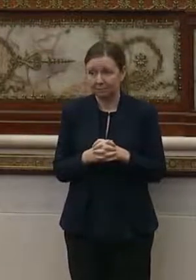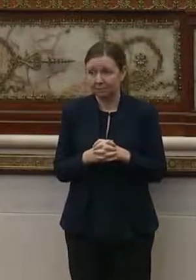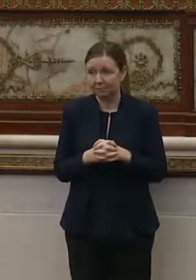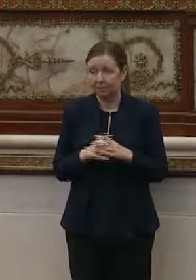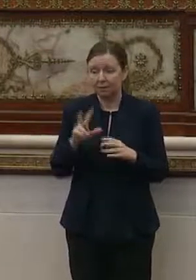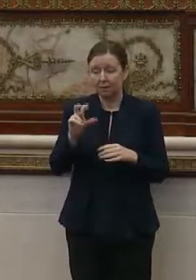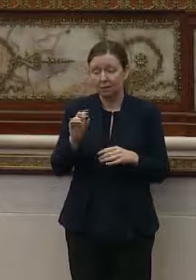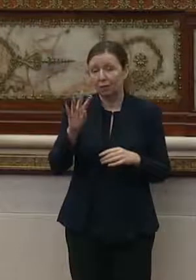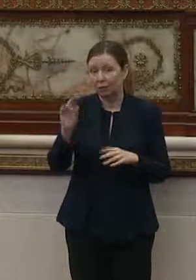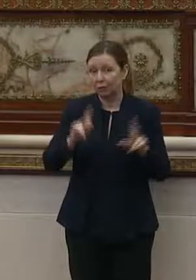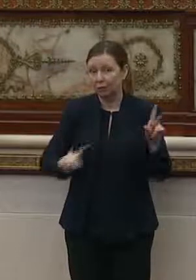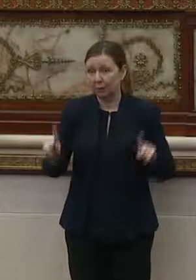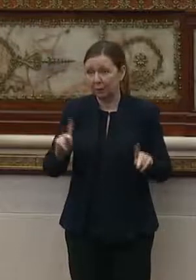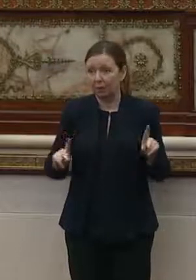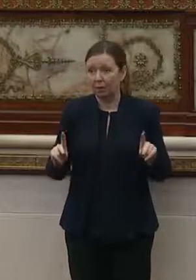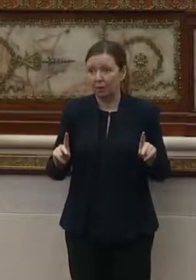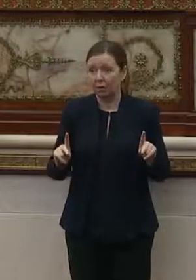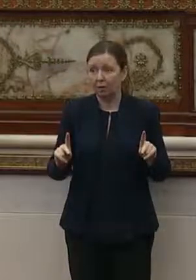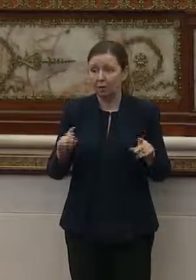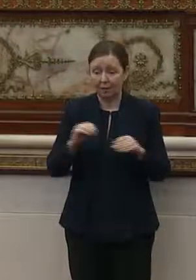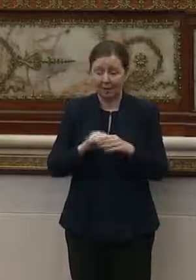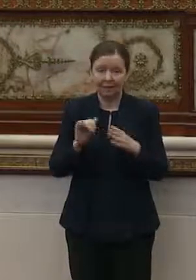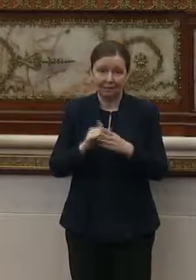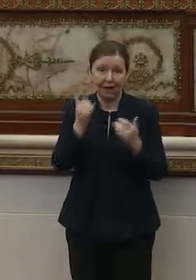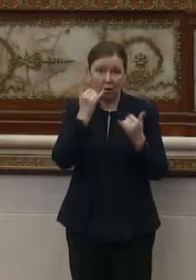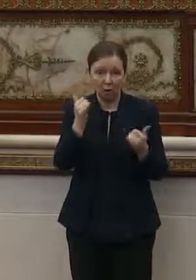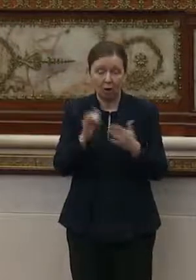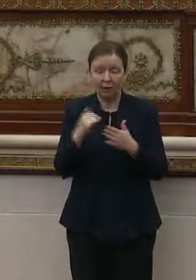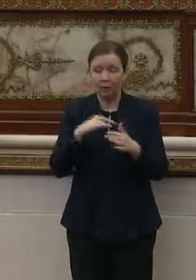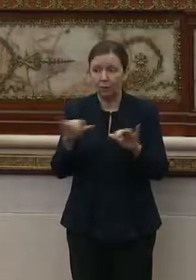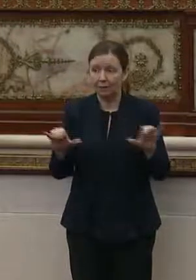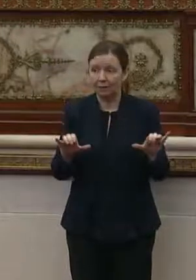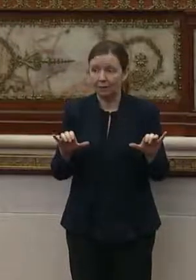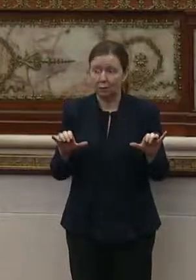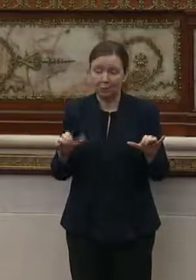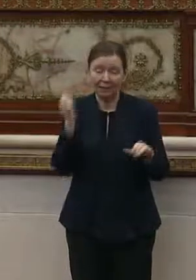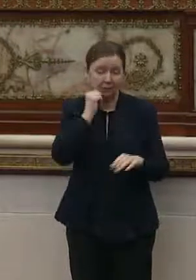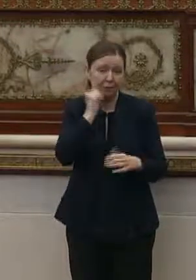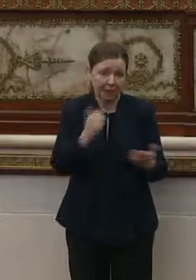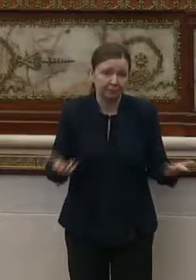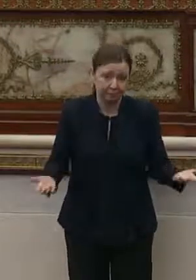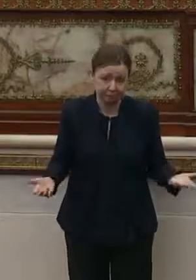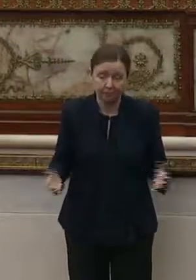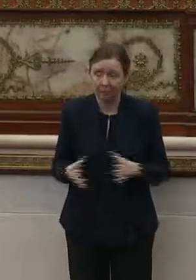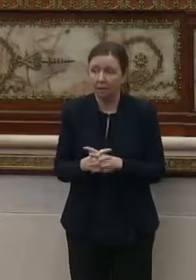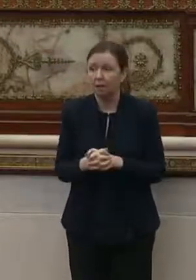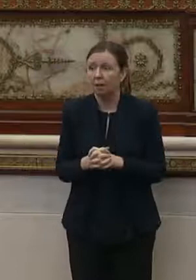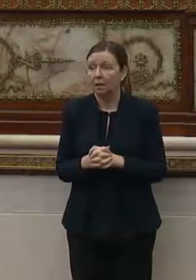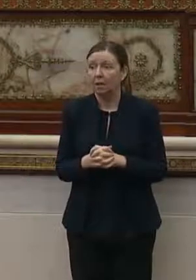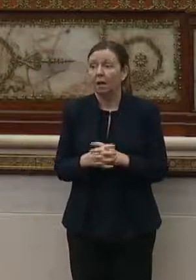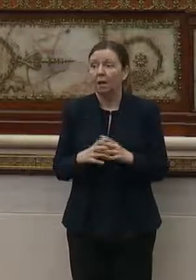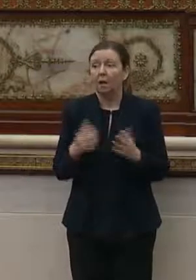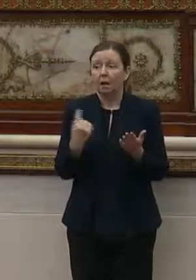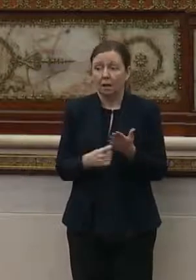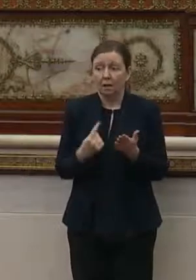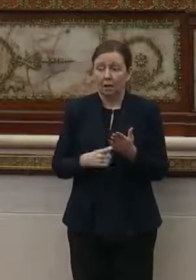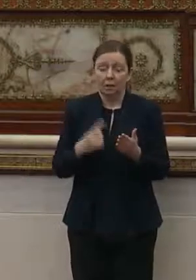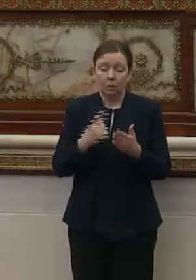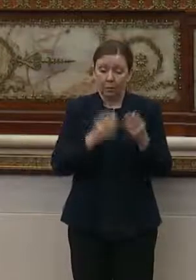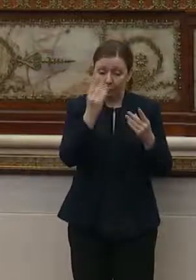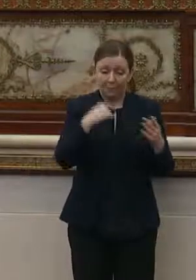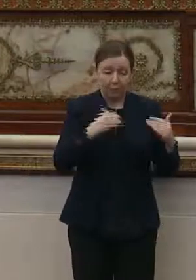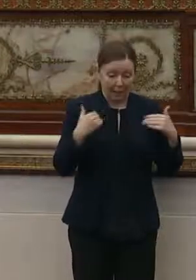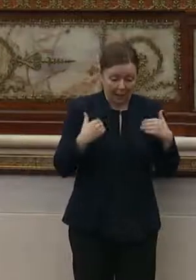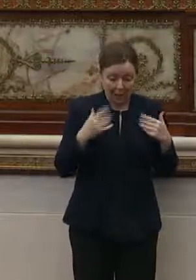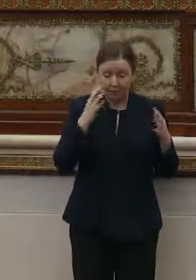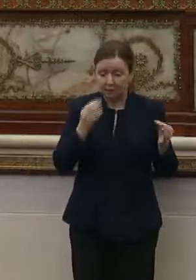30 or 40 people in that call that we are now doing every single day and going through what information we have,